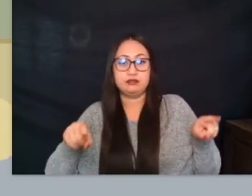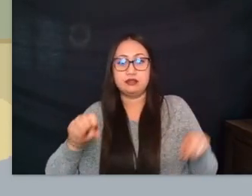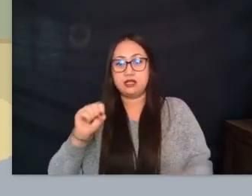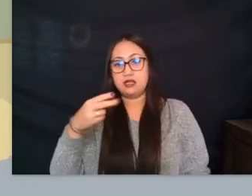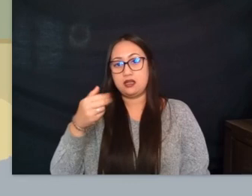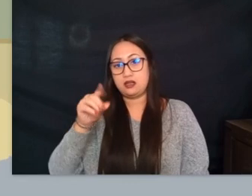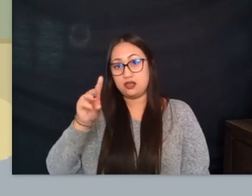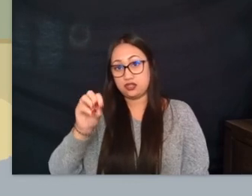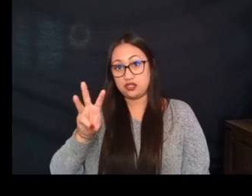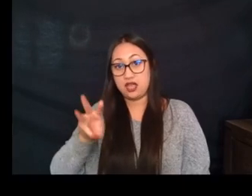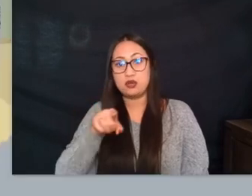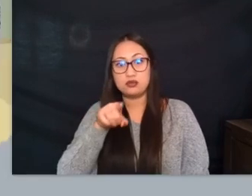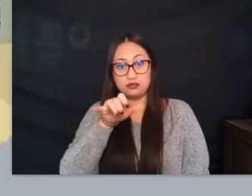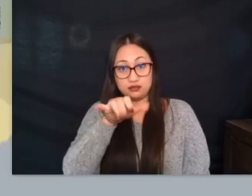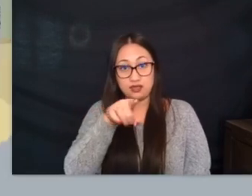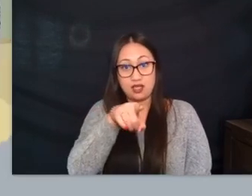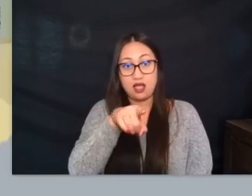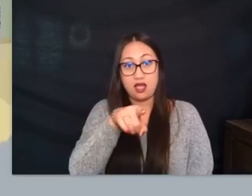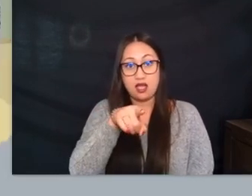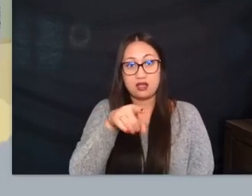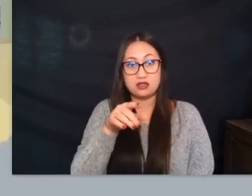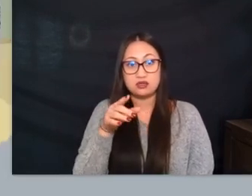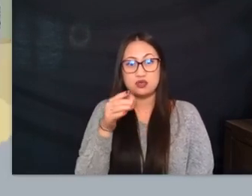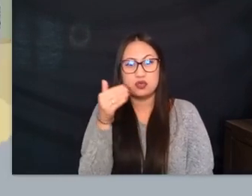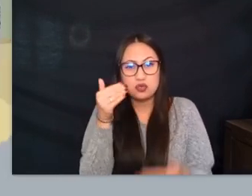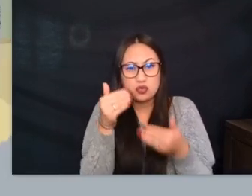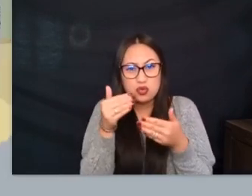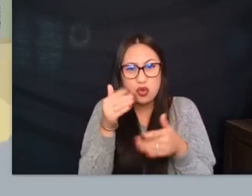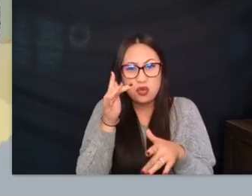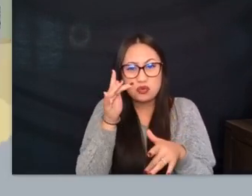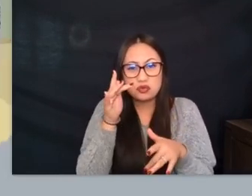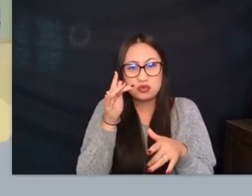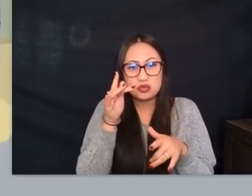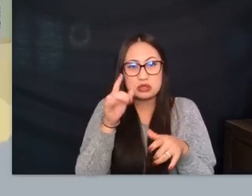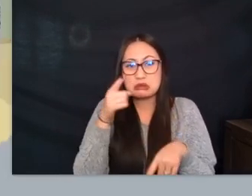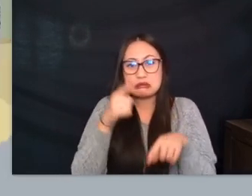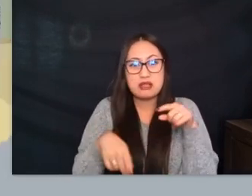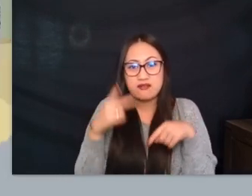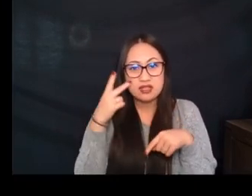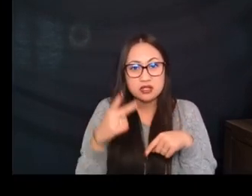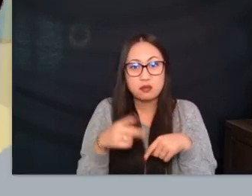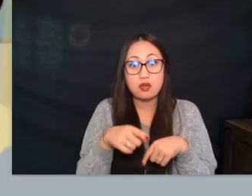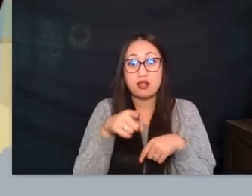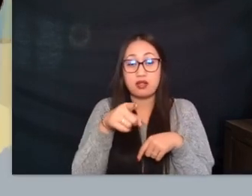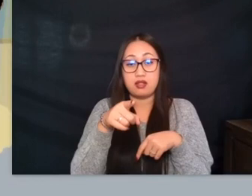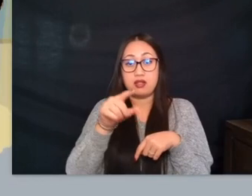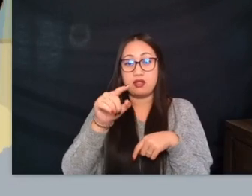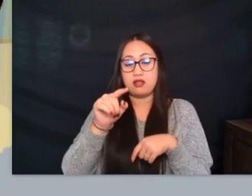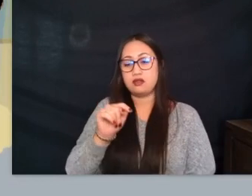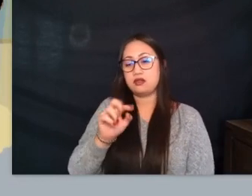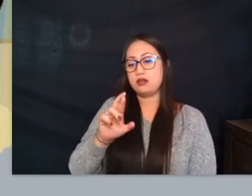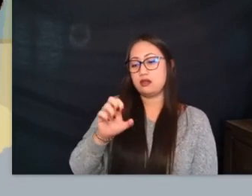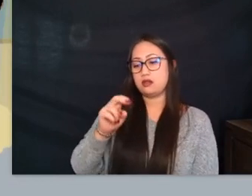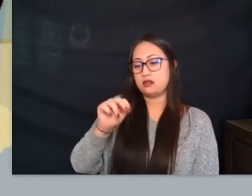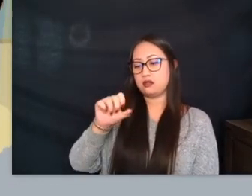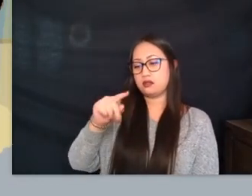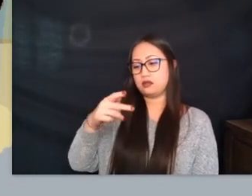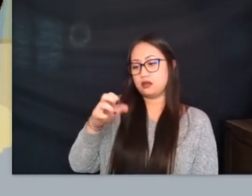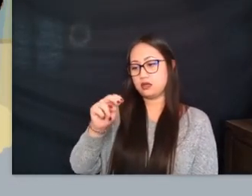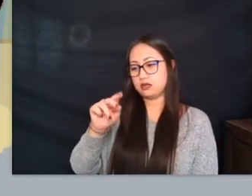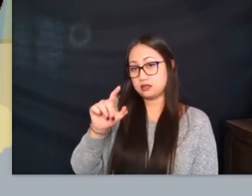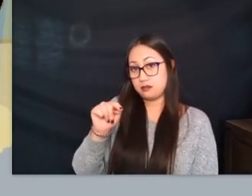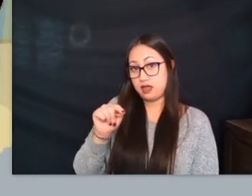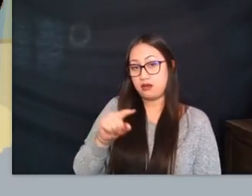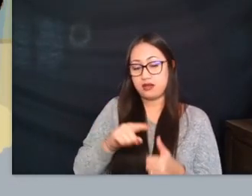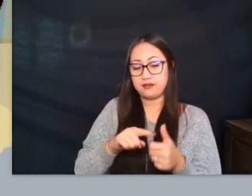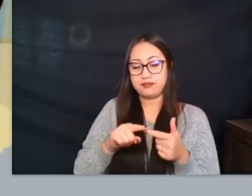almost invisible. Translucent means some light can pass through. And opaque means no light can